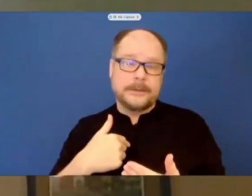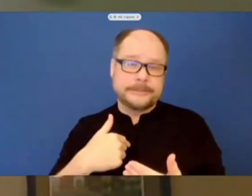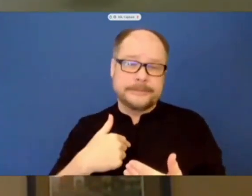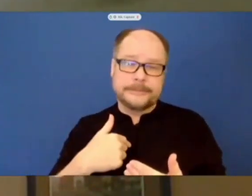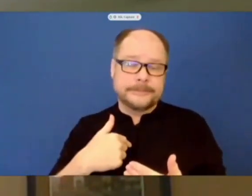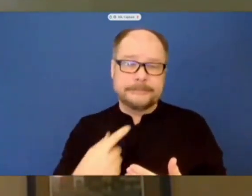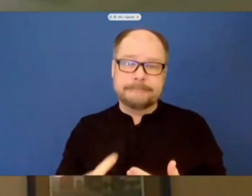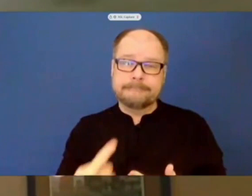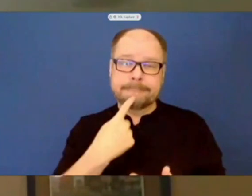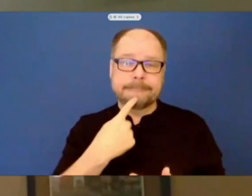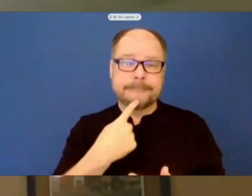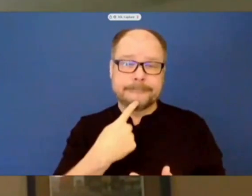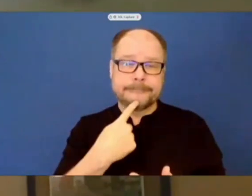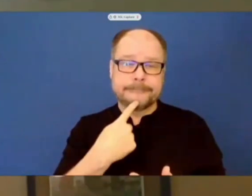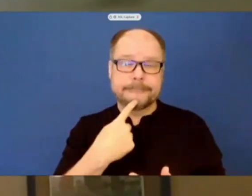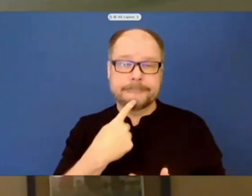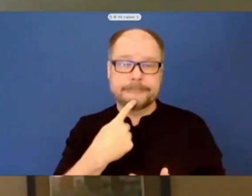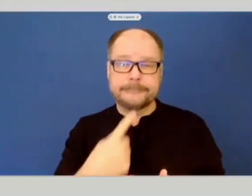disappointed.